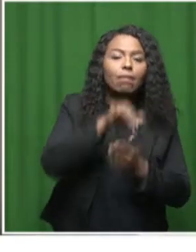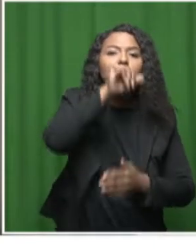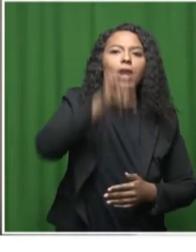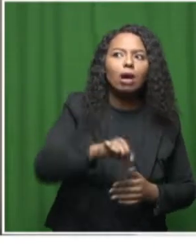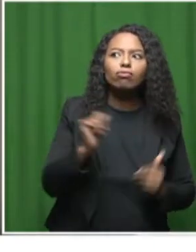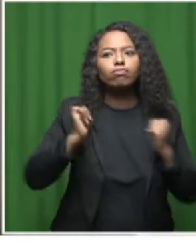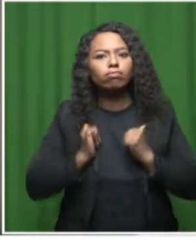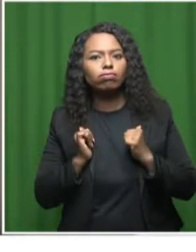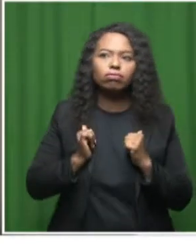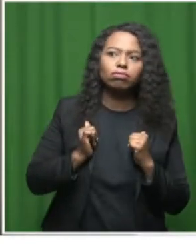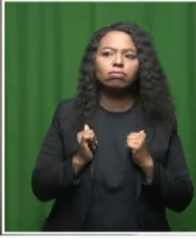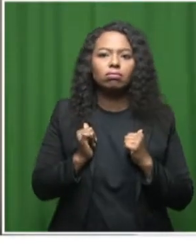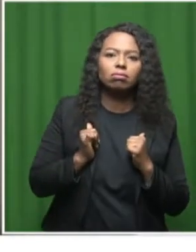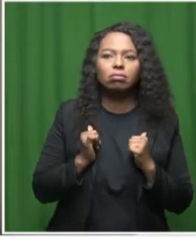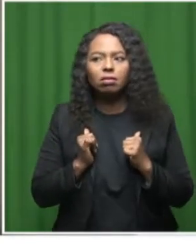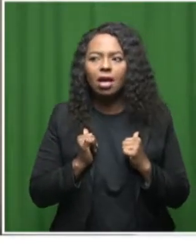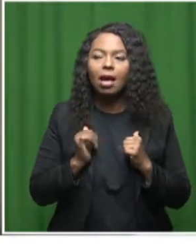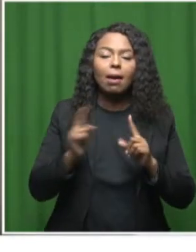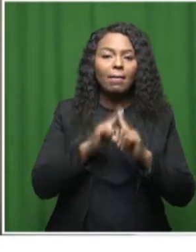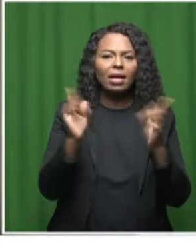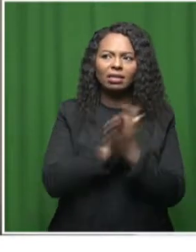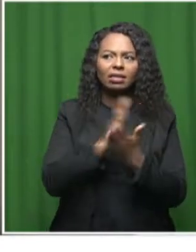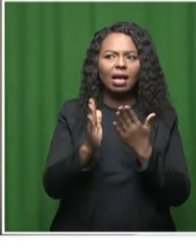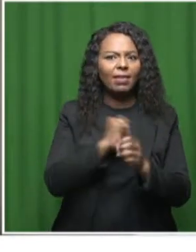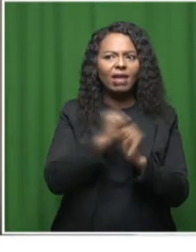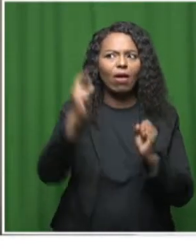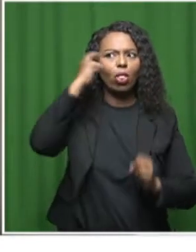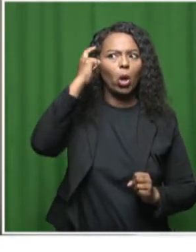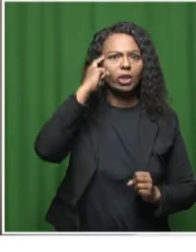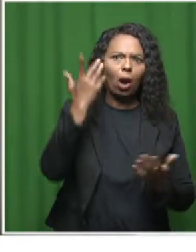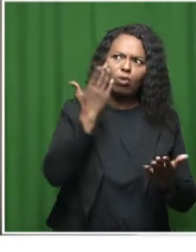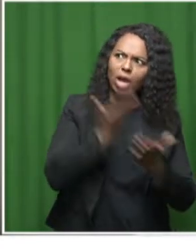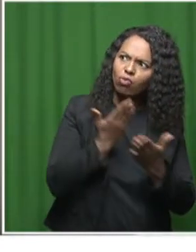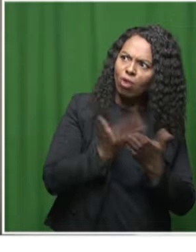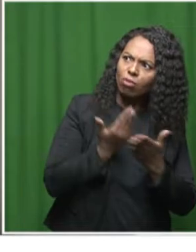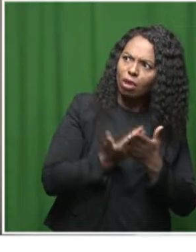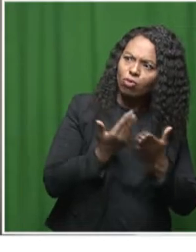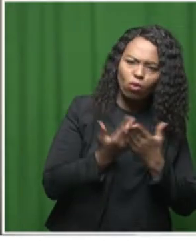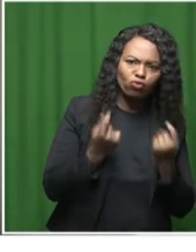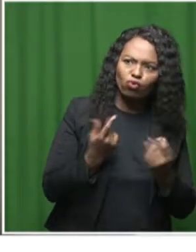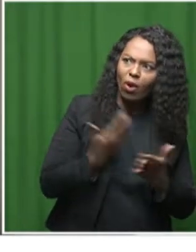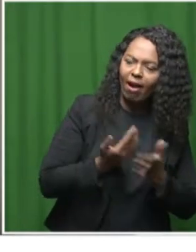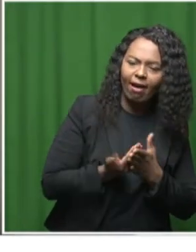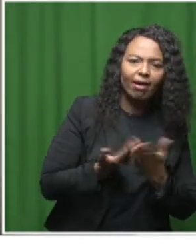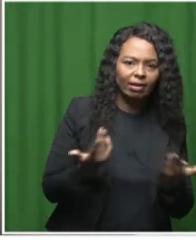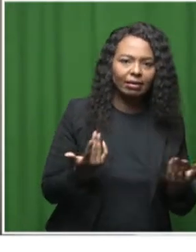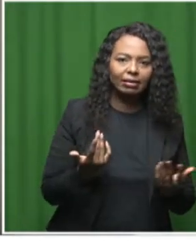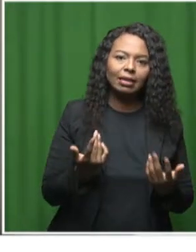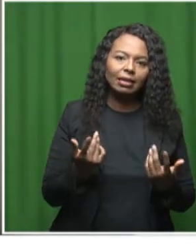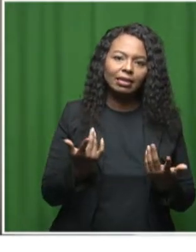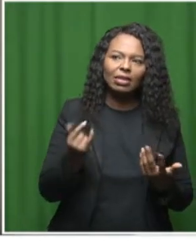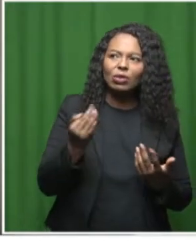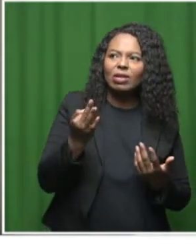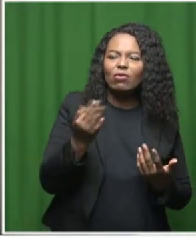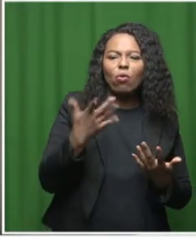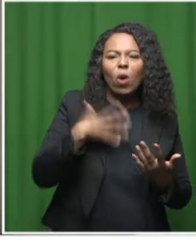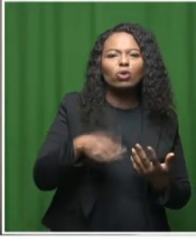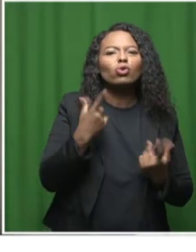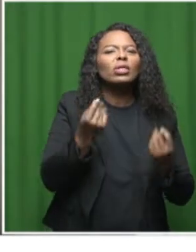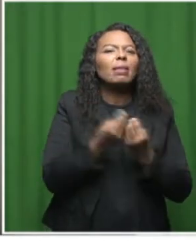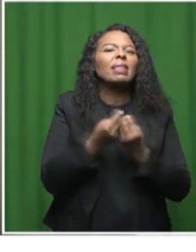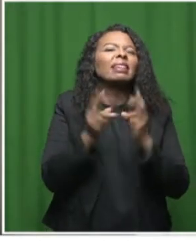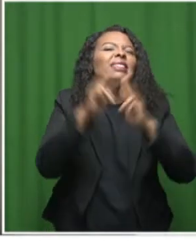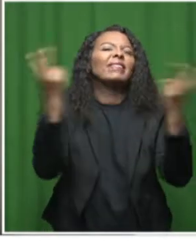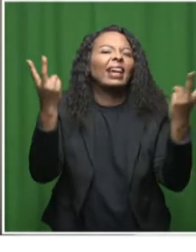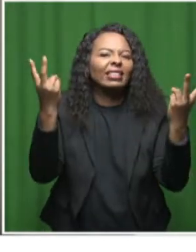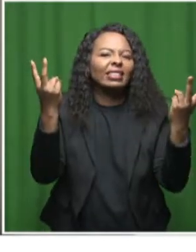think about as being accessible. So a lot of what the groups that we target are people who are just, looking to do something different. They're looking to get